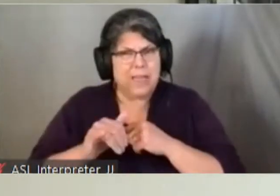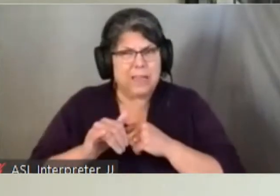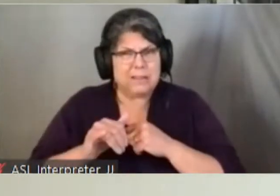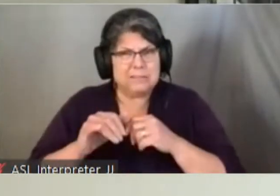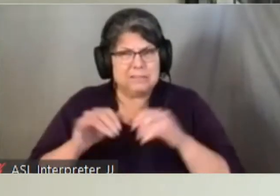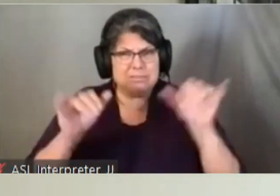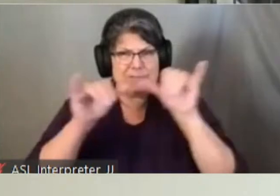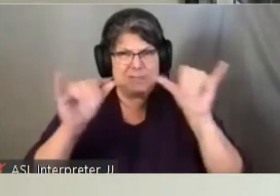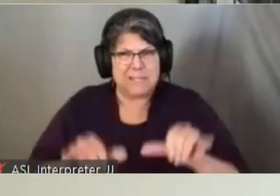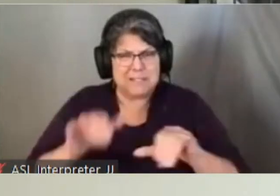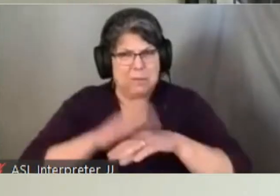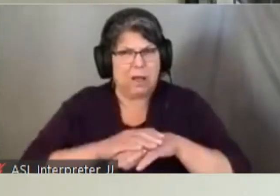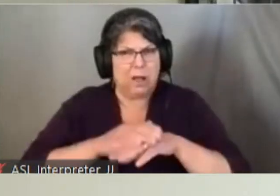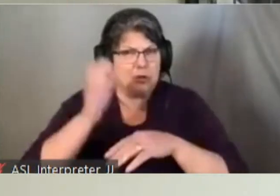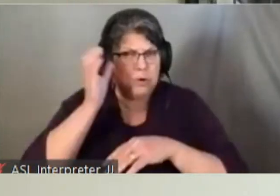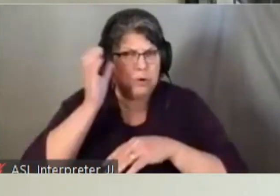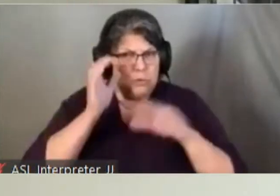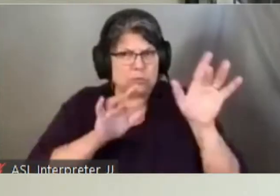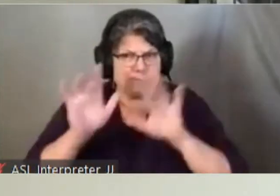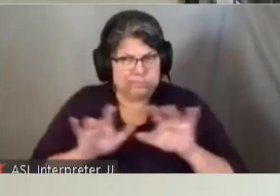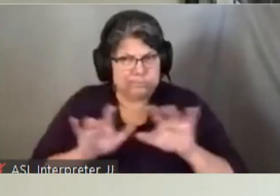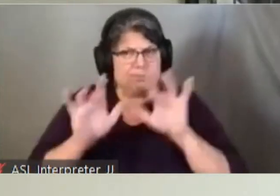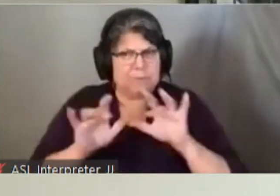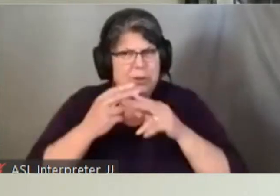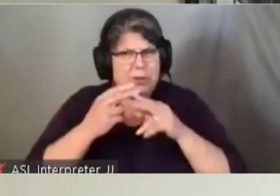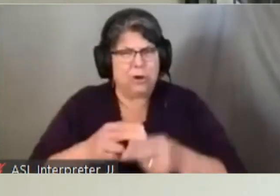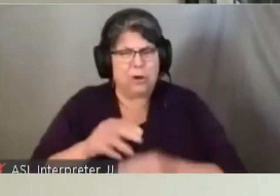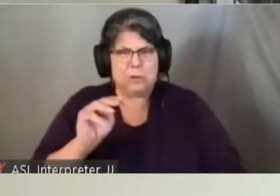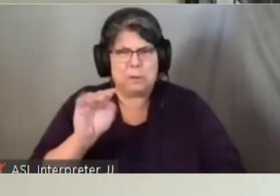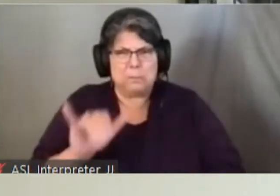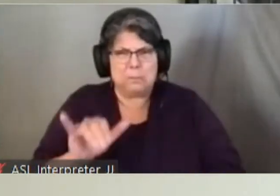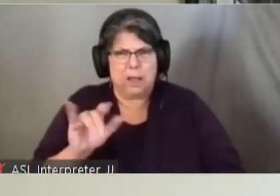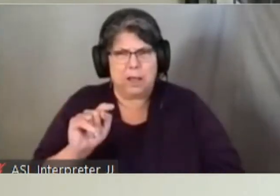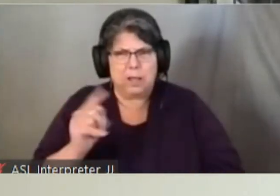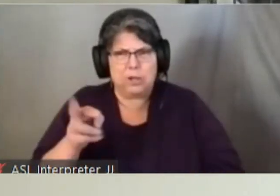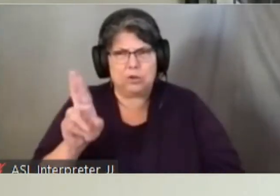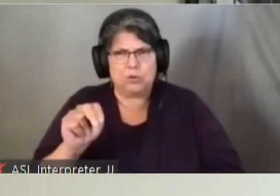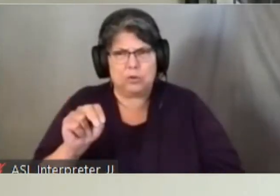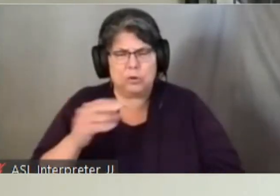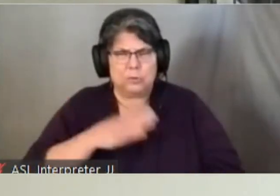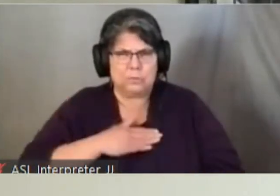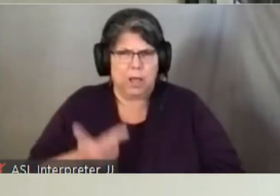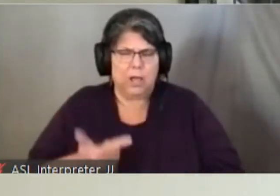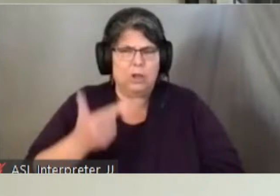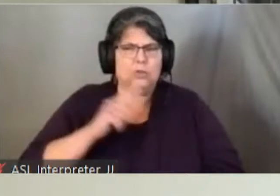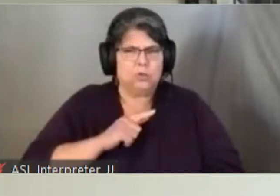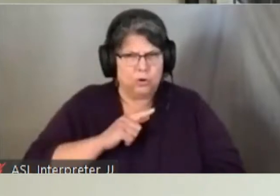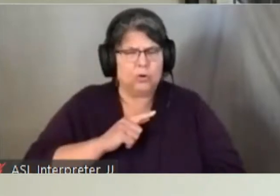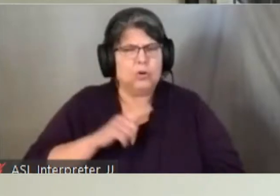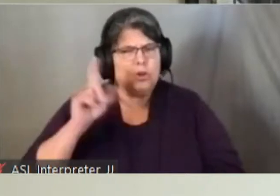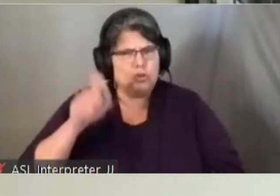in English and Spanish, and it is supposed to be available in multiple different